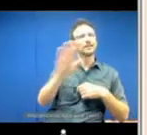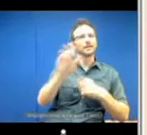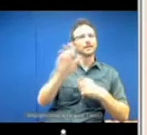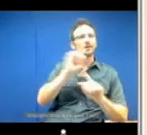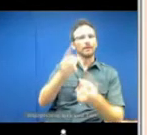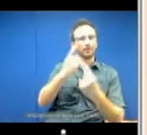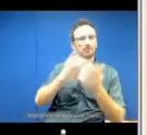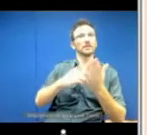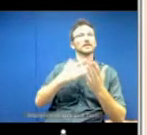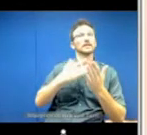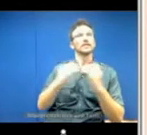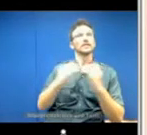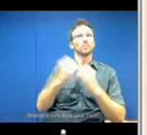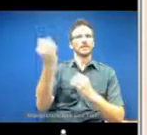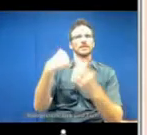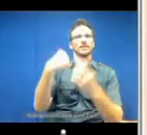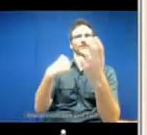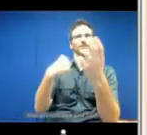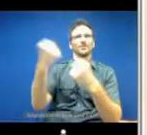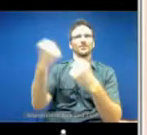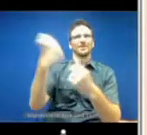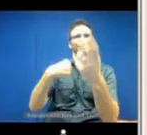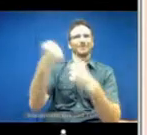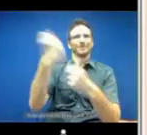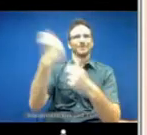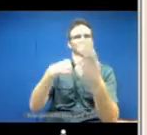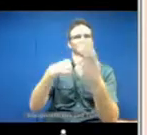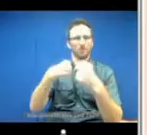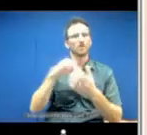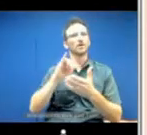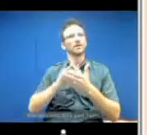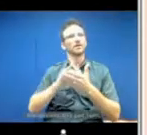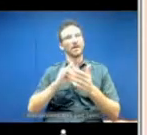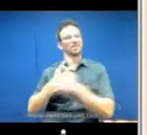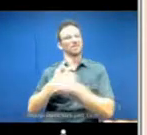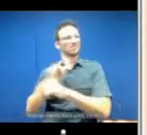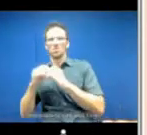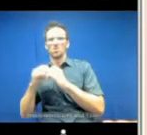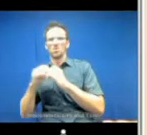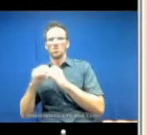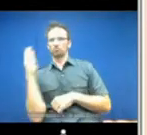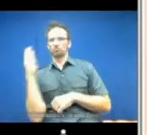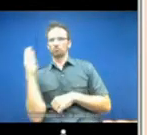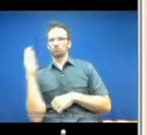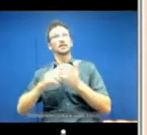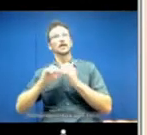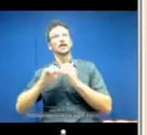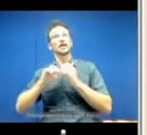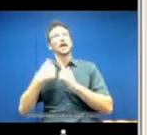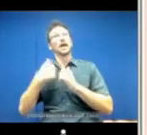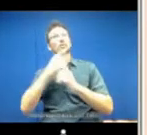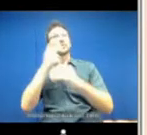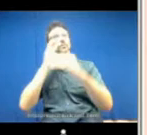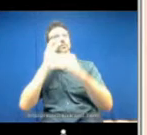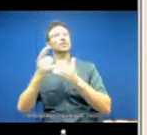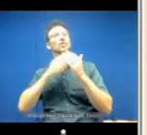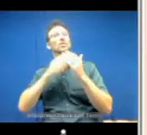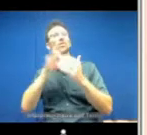That has a huge effect on how we predict what we're going to be interpreting in a deposition.